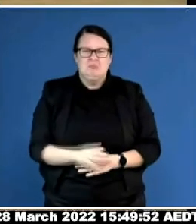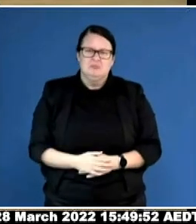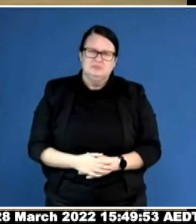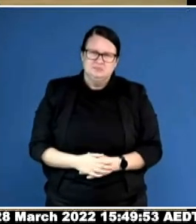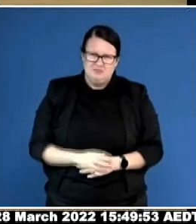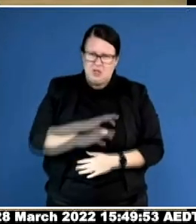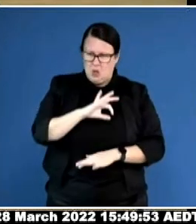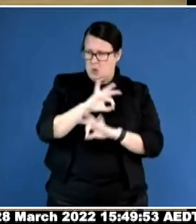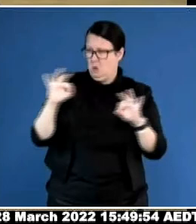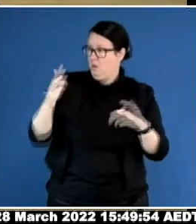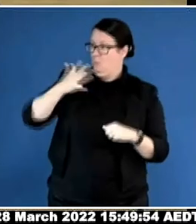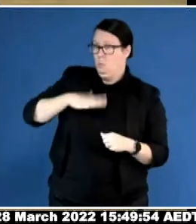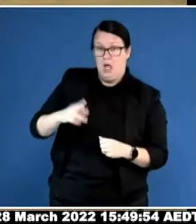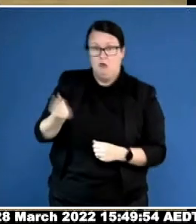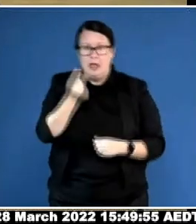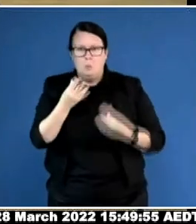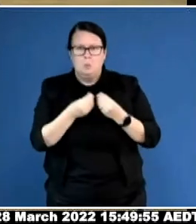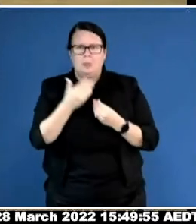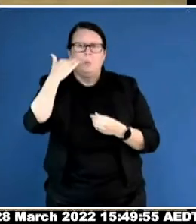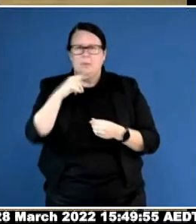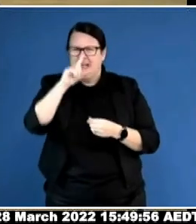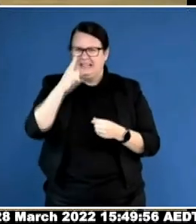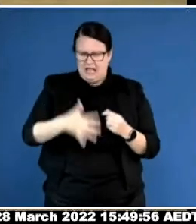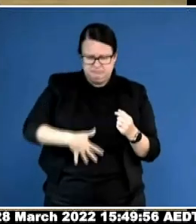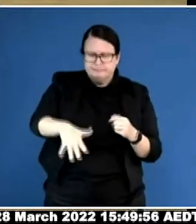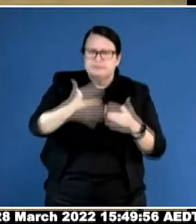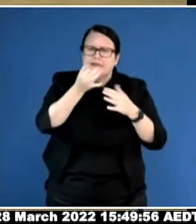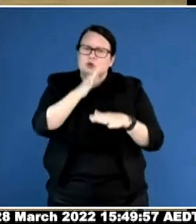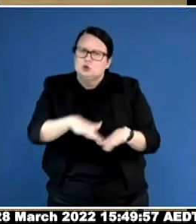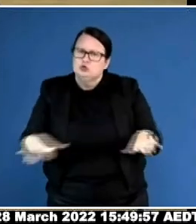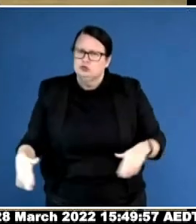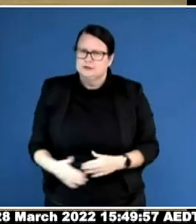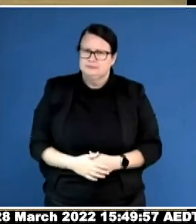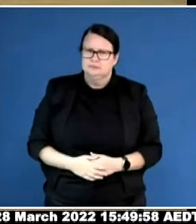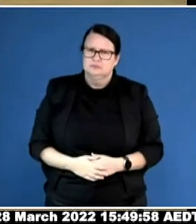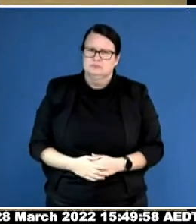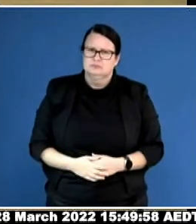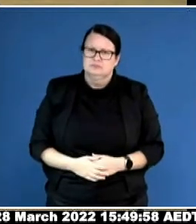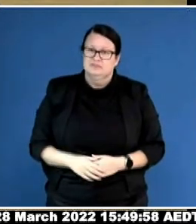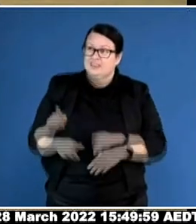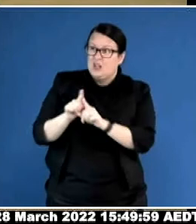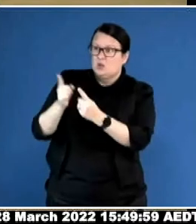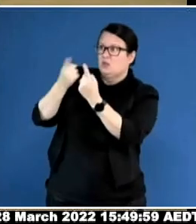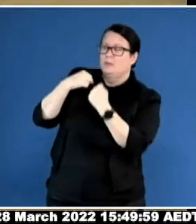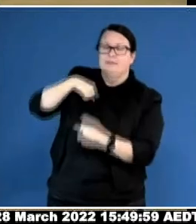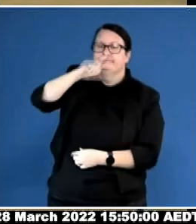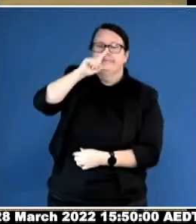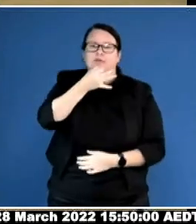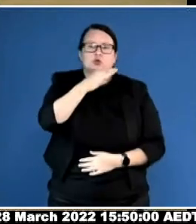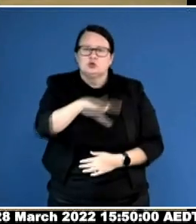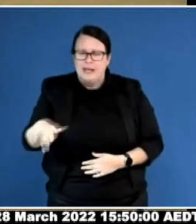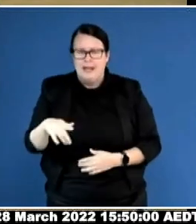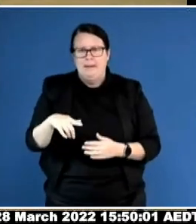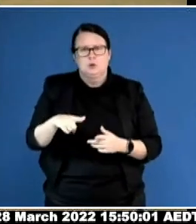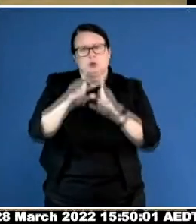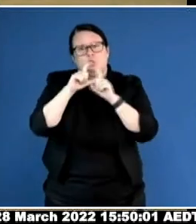No one would want to be in a relationship with a woman who was unable to have children. I was also told I wouldn't be able to have children because it would